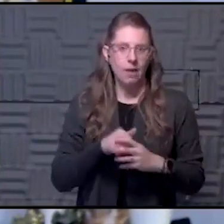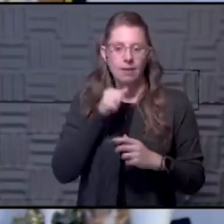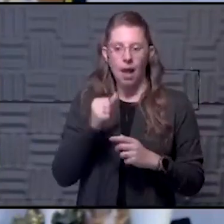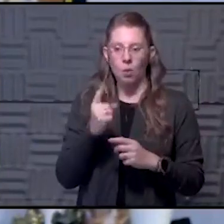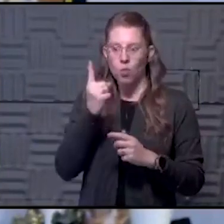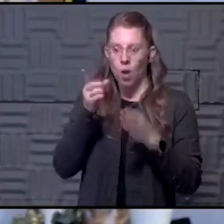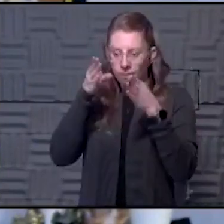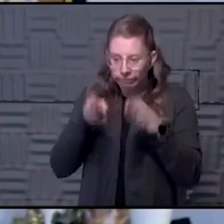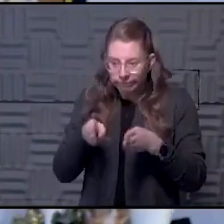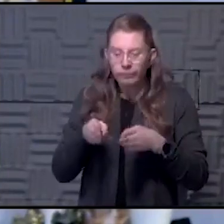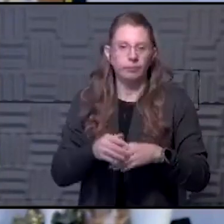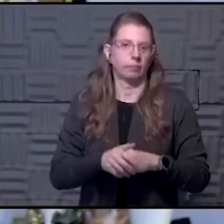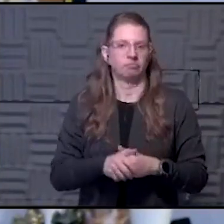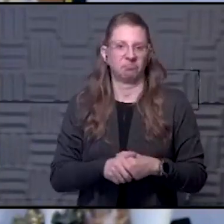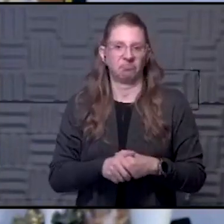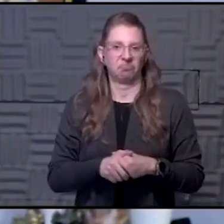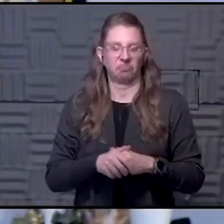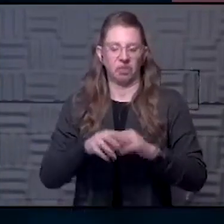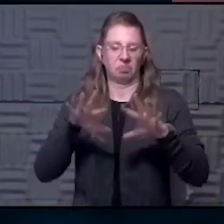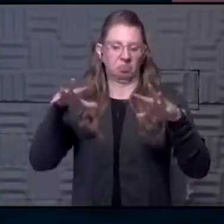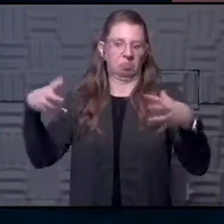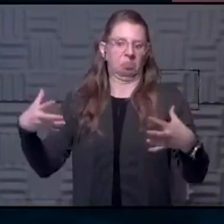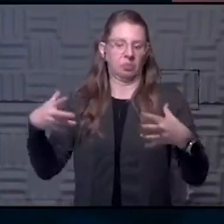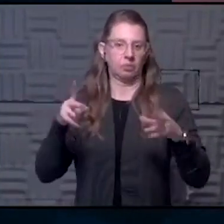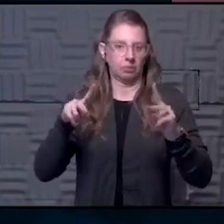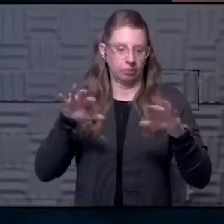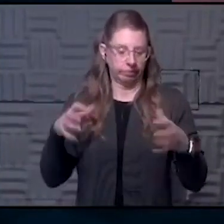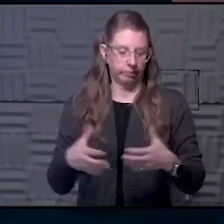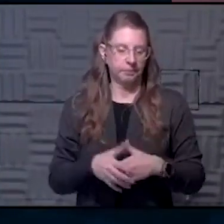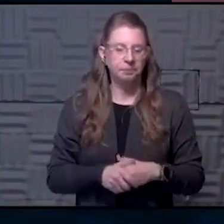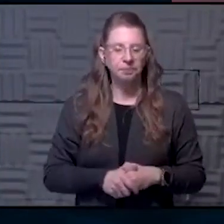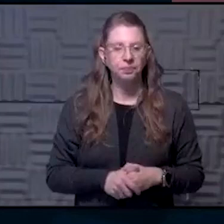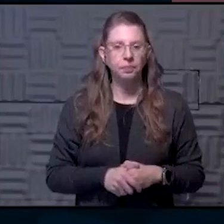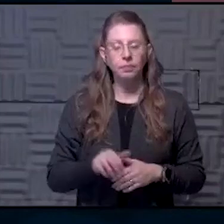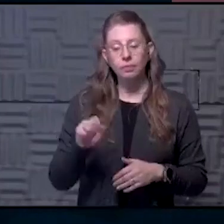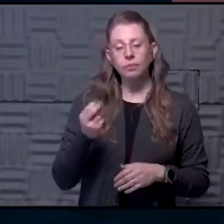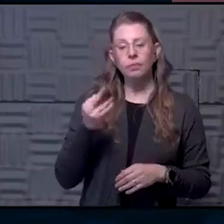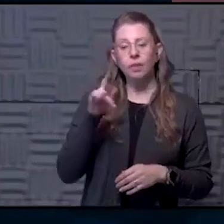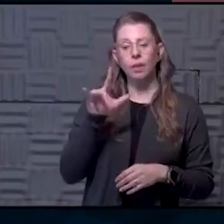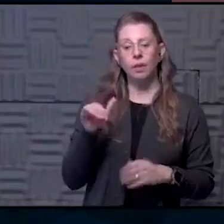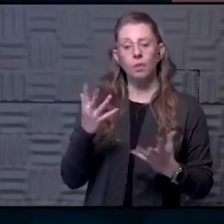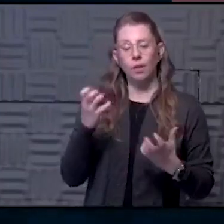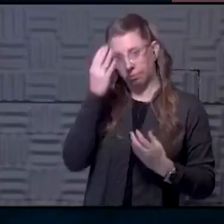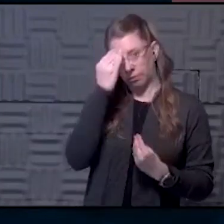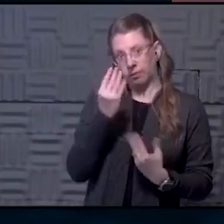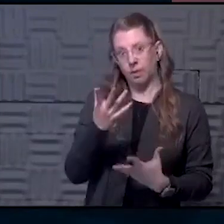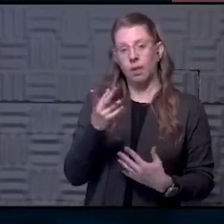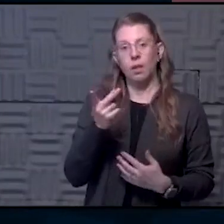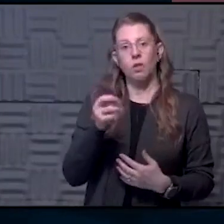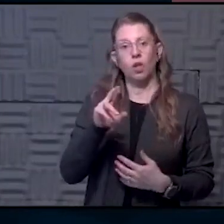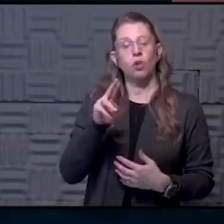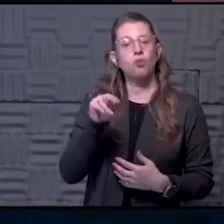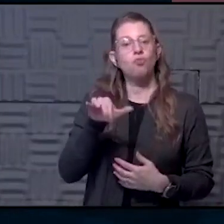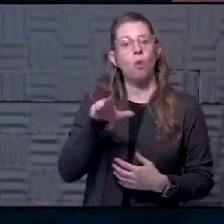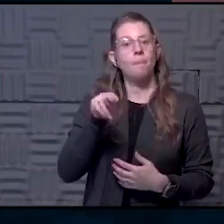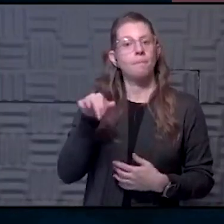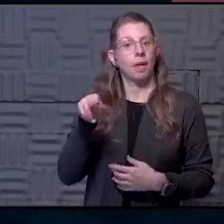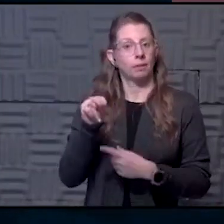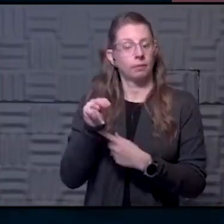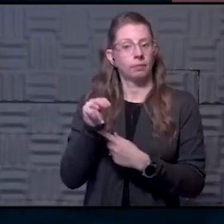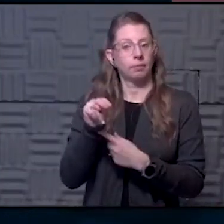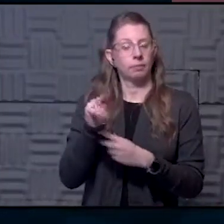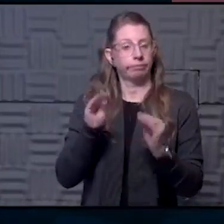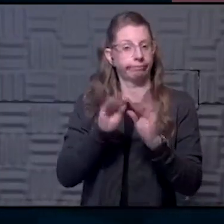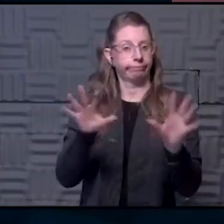individual. And, all right. And then Ashley just wanted me to tell you, Dr. Norman, that